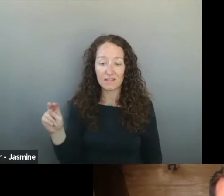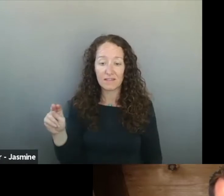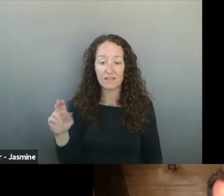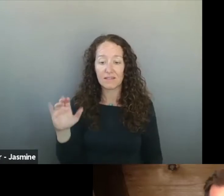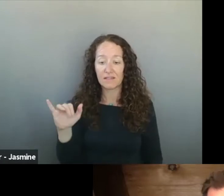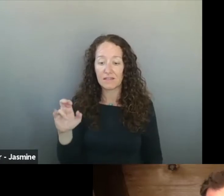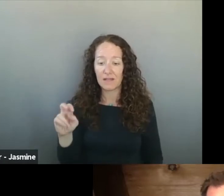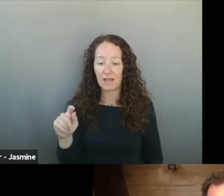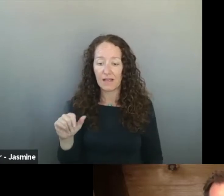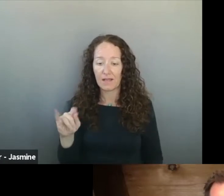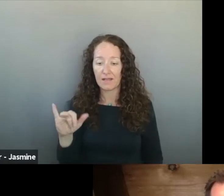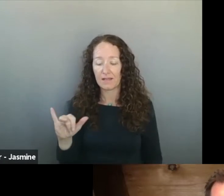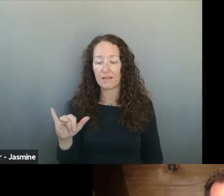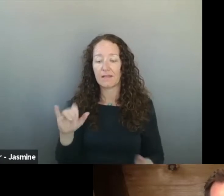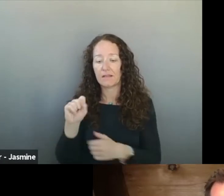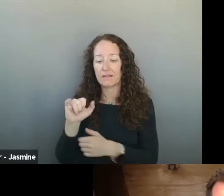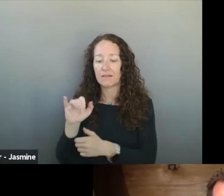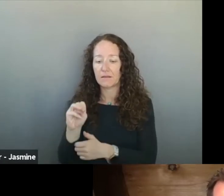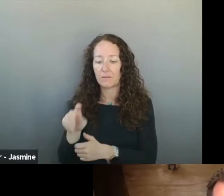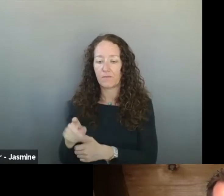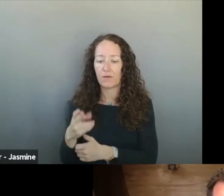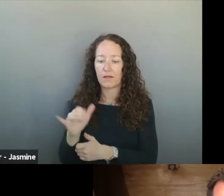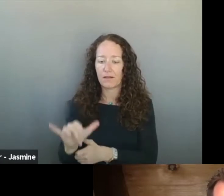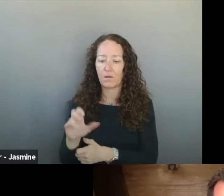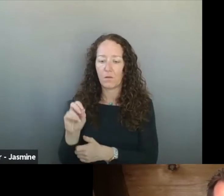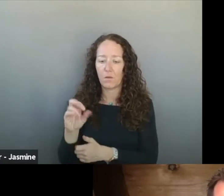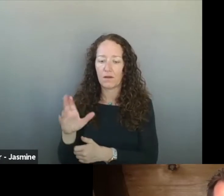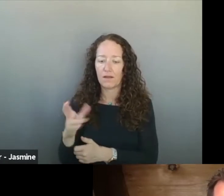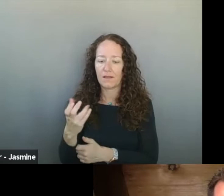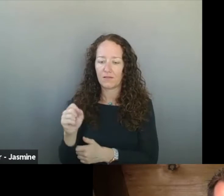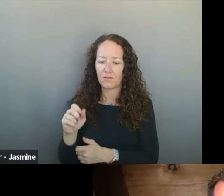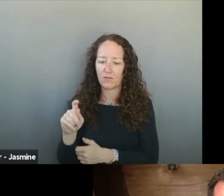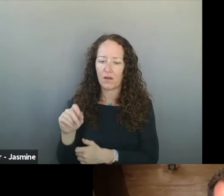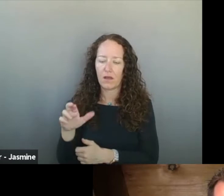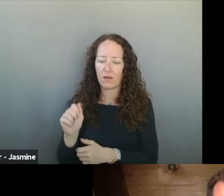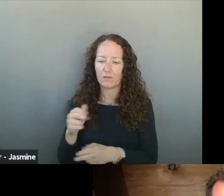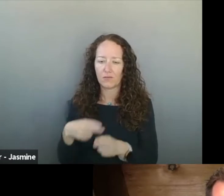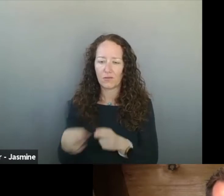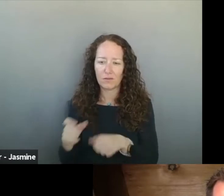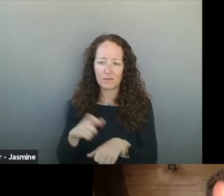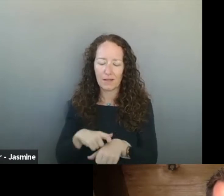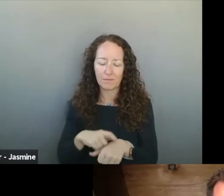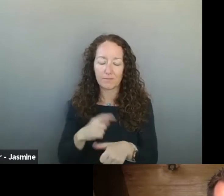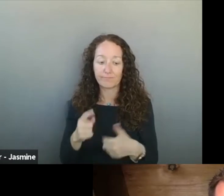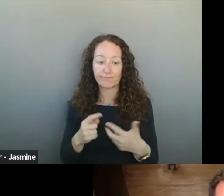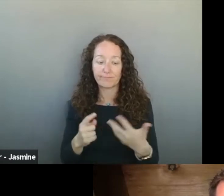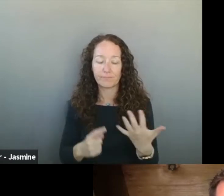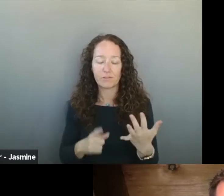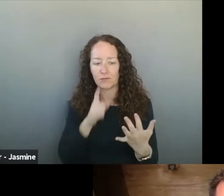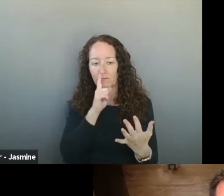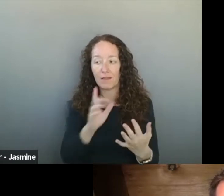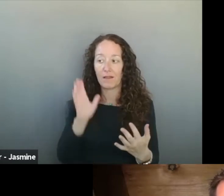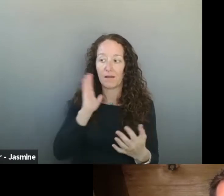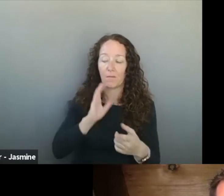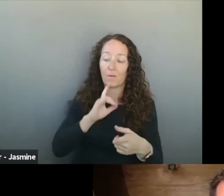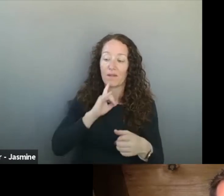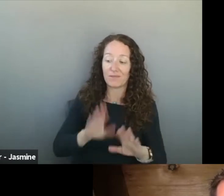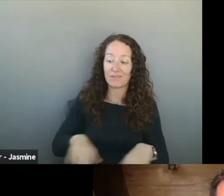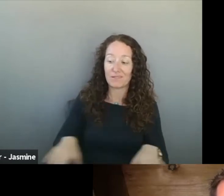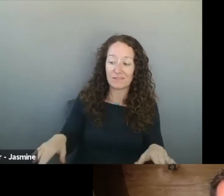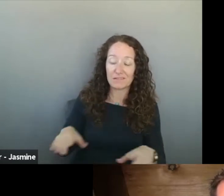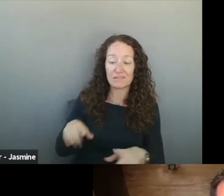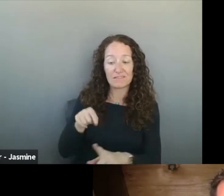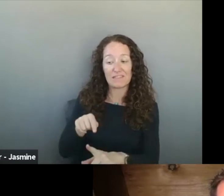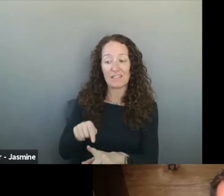trombonist, musicologist, and for 5 years in his youth, he delivered newspapers for the Evansville, Indiana